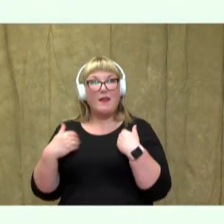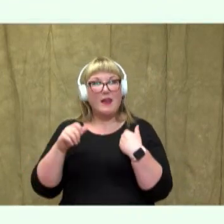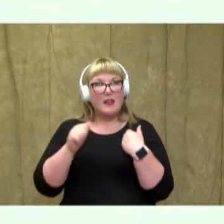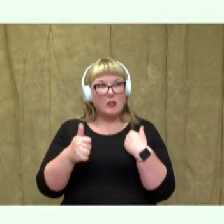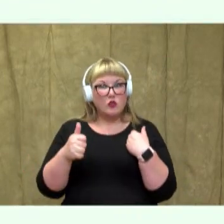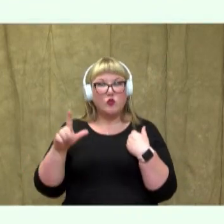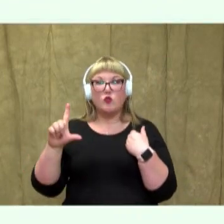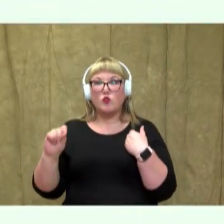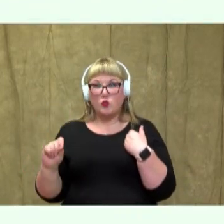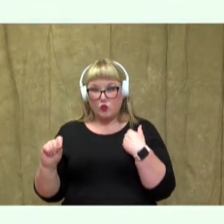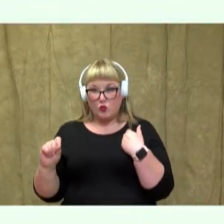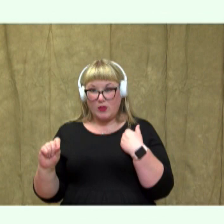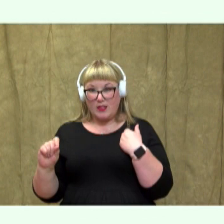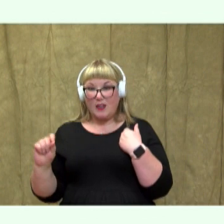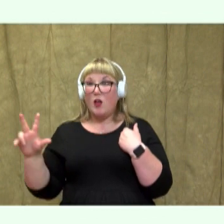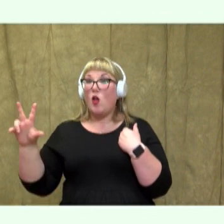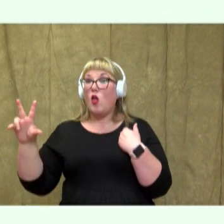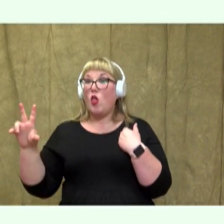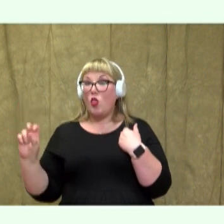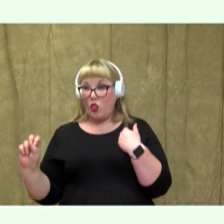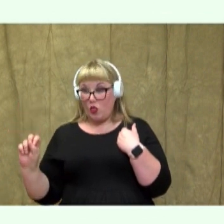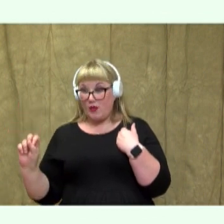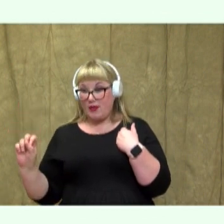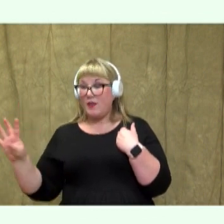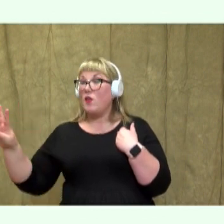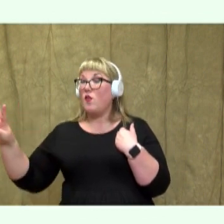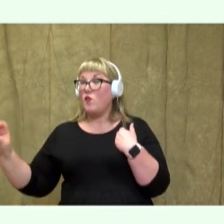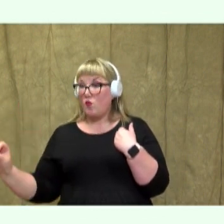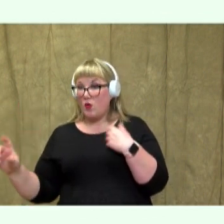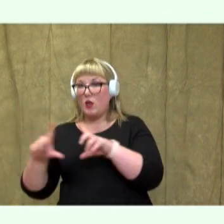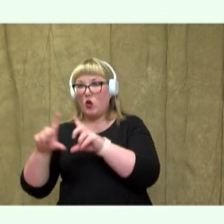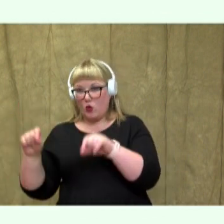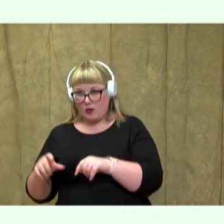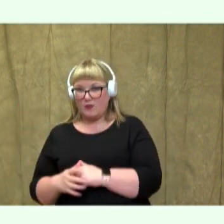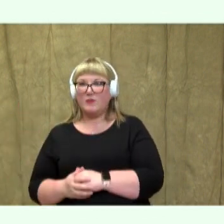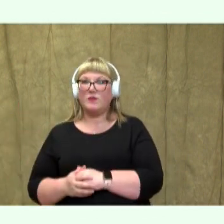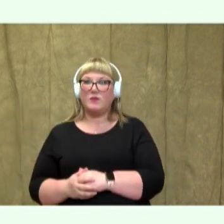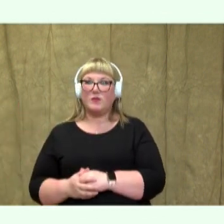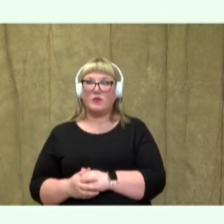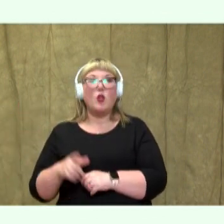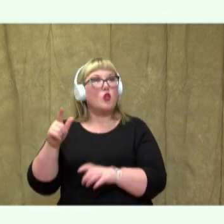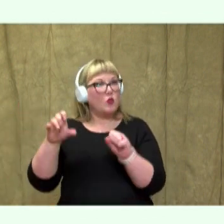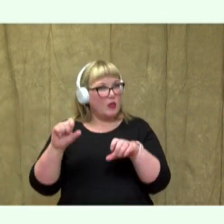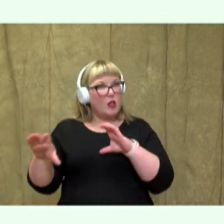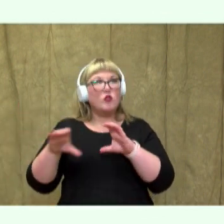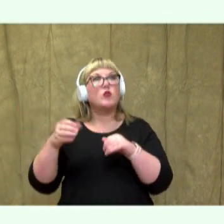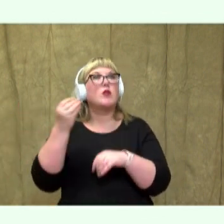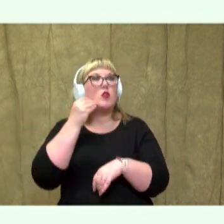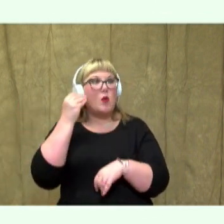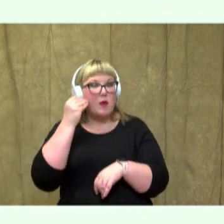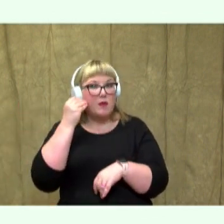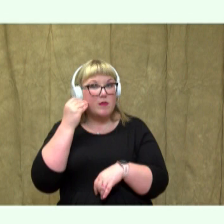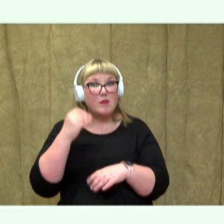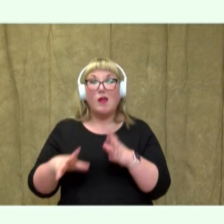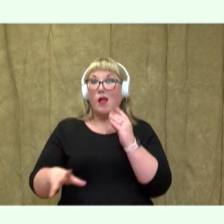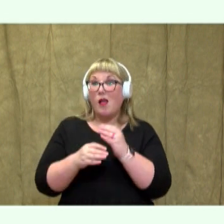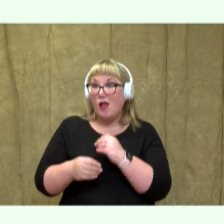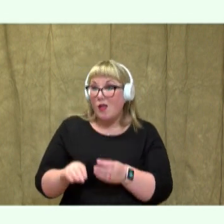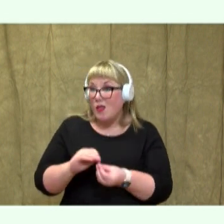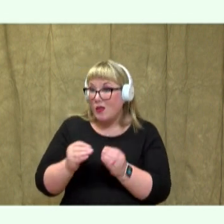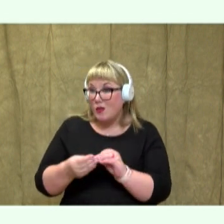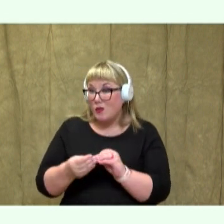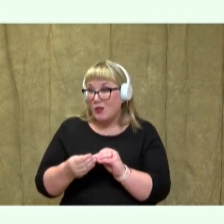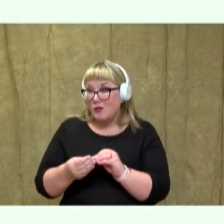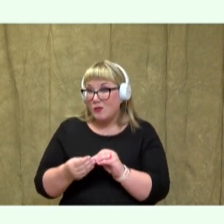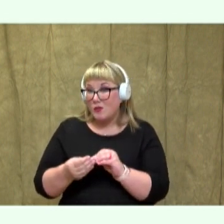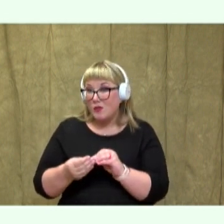10, 20, 30, and 40. You can do this at home. Add the number to